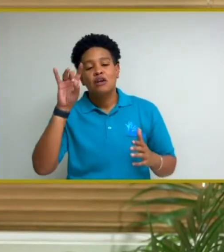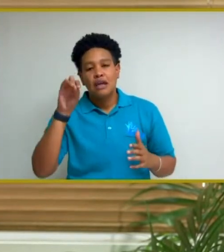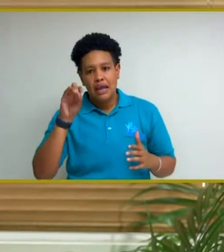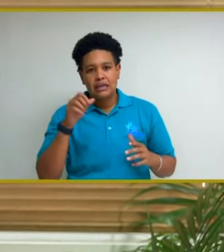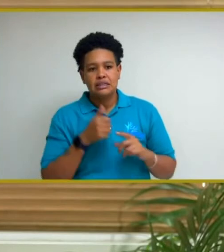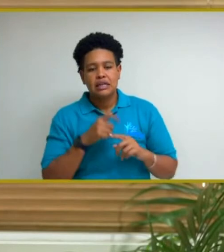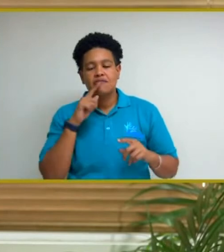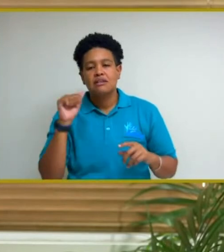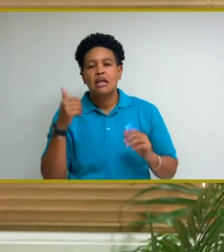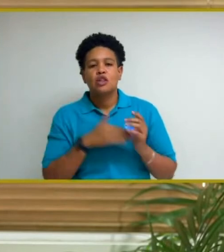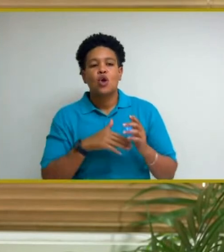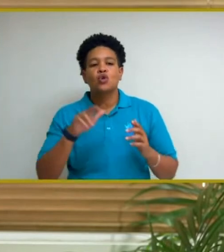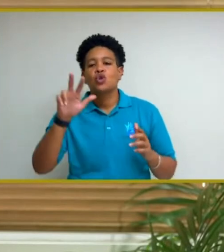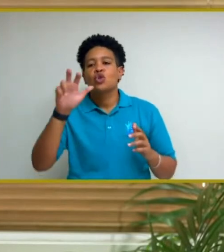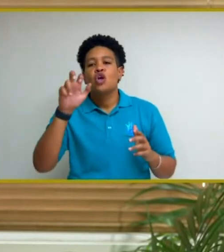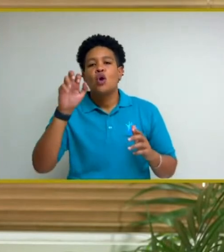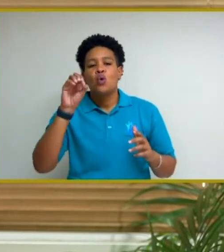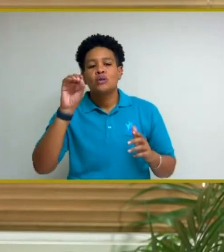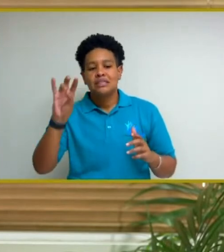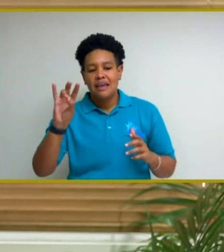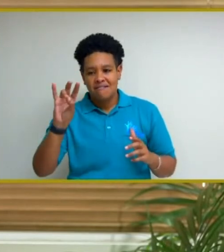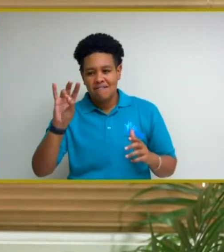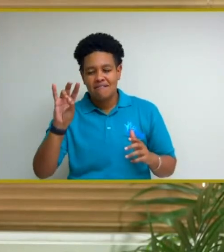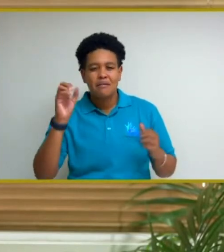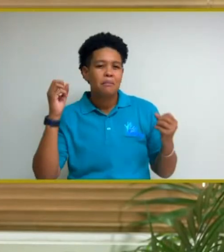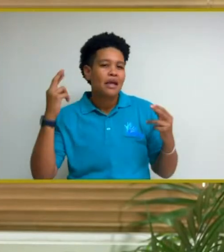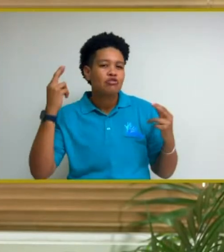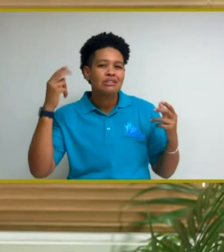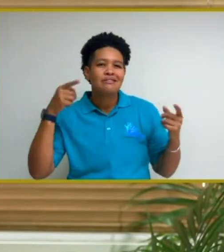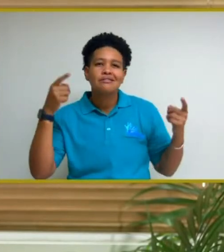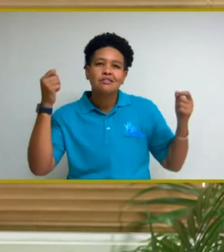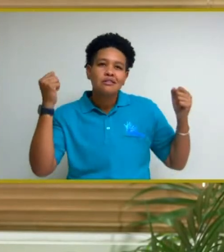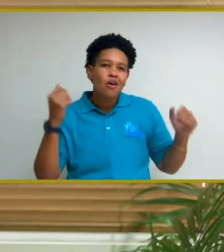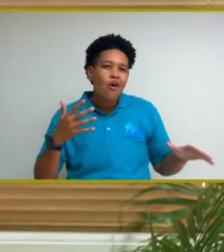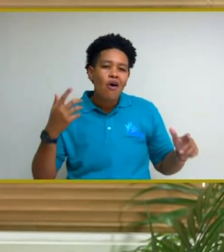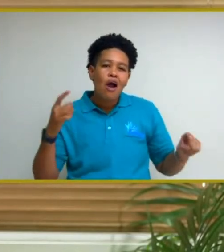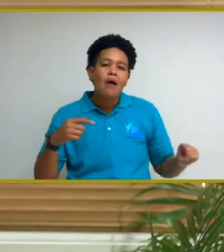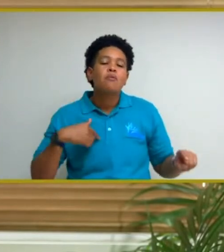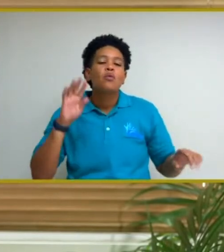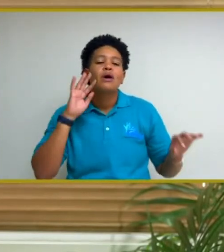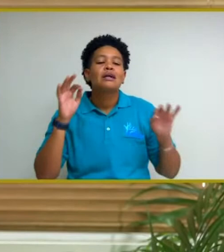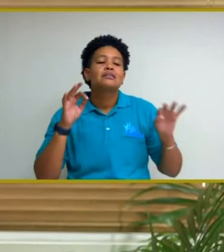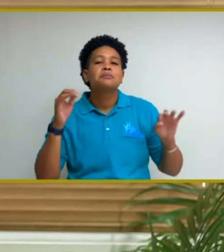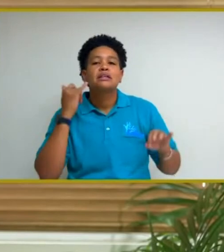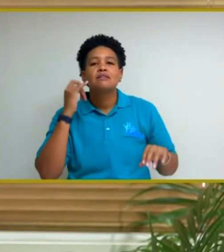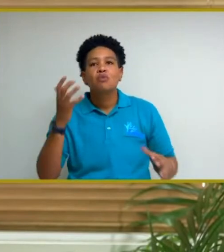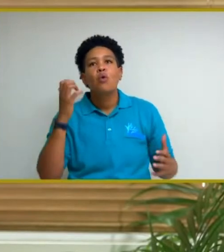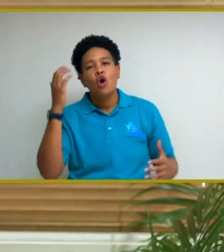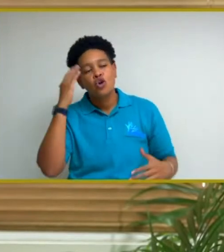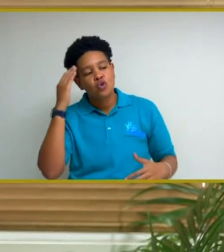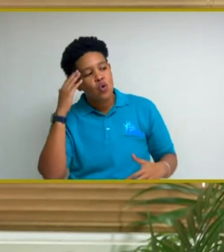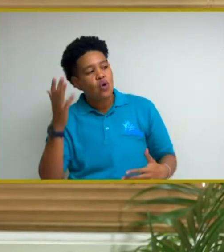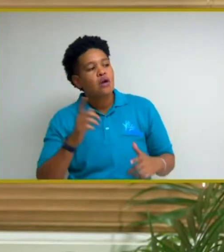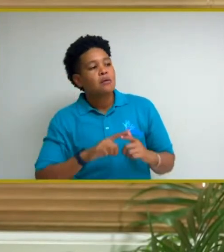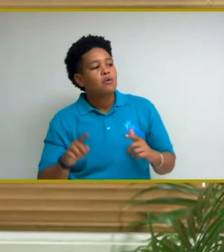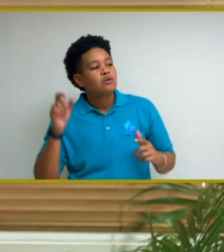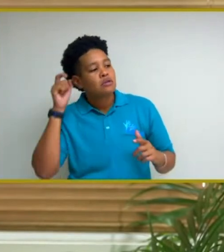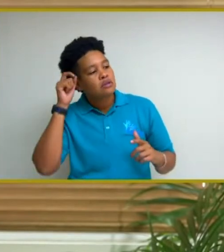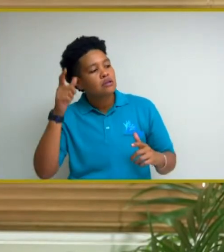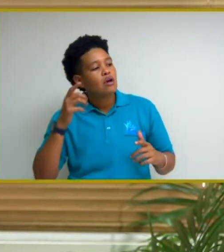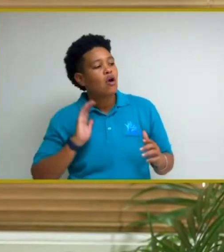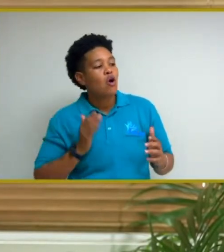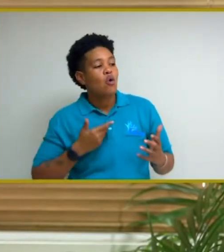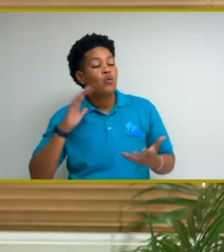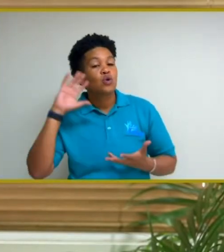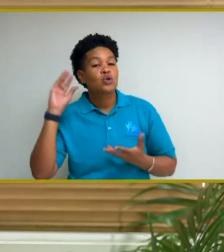are at 10,307. There are many reasons for that, and we can go into that if necessary, but nevertheless, our